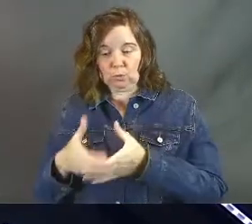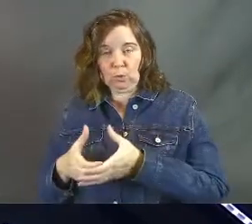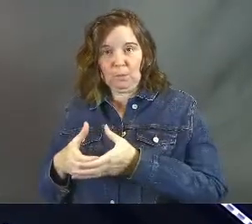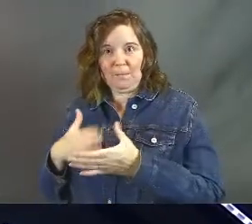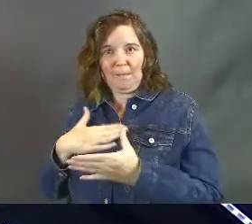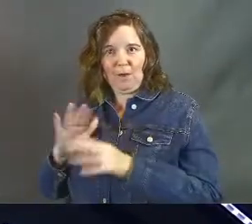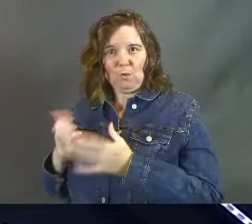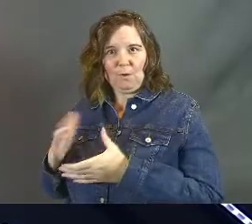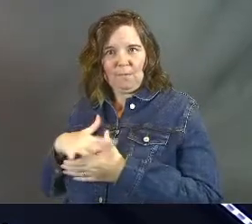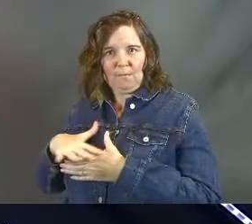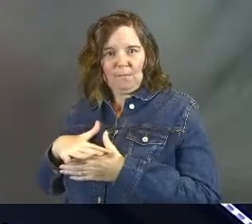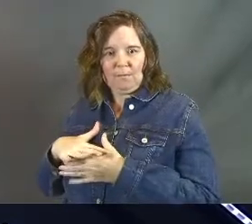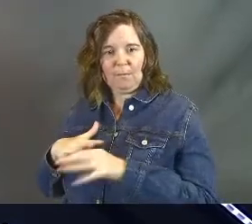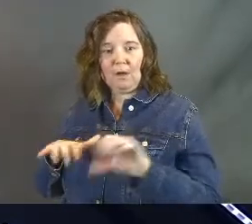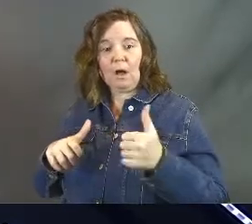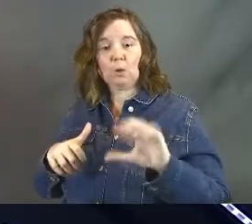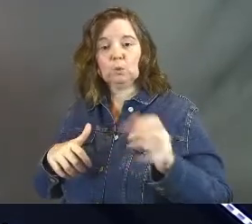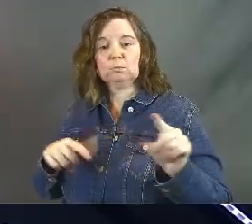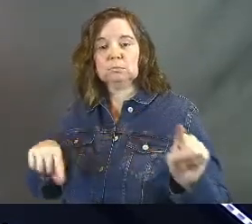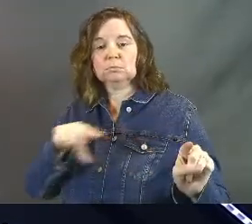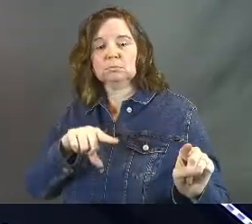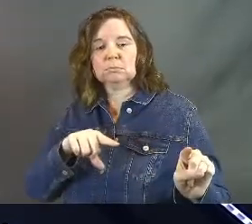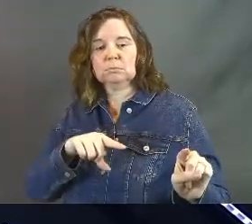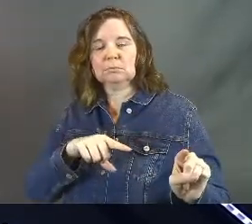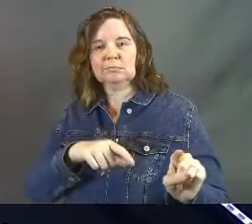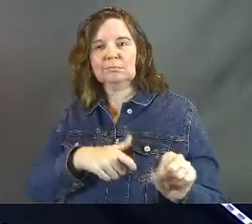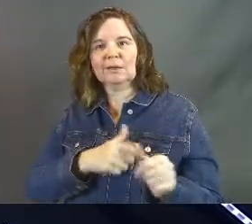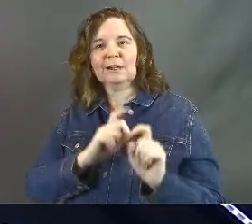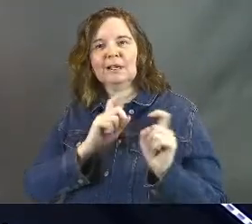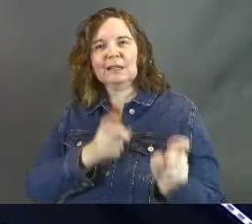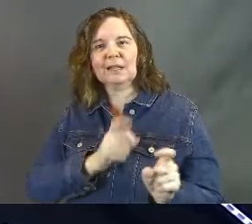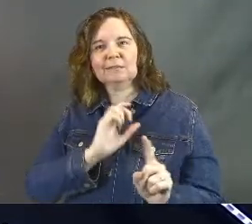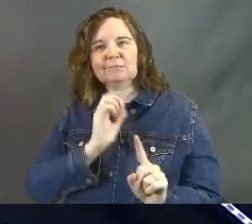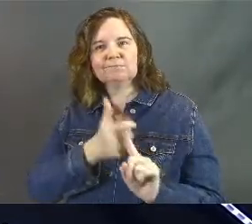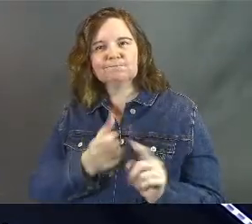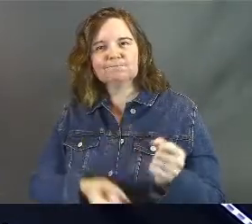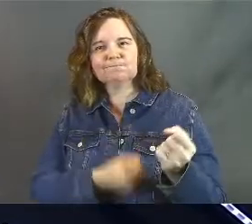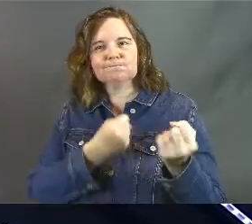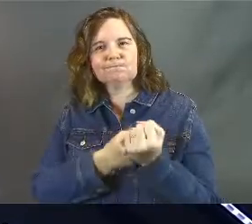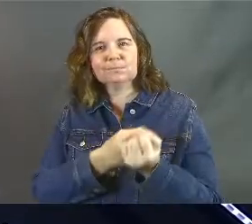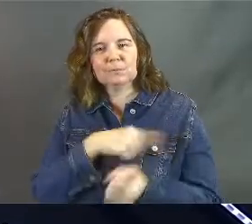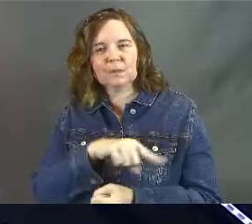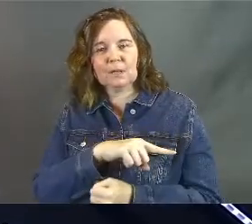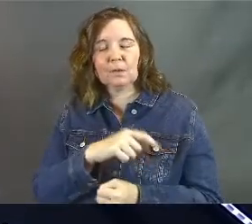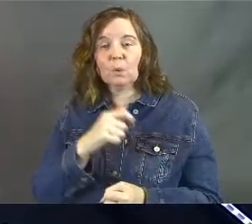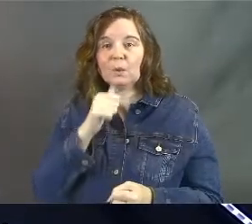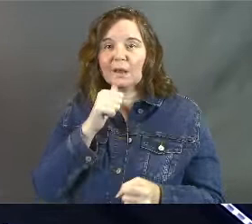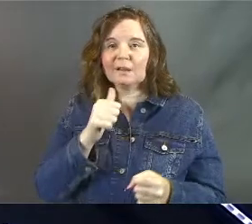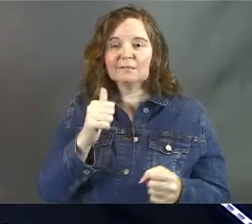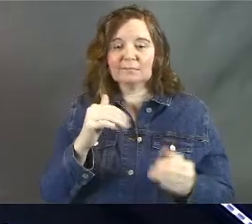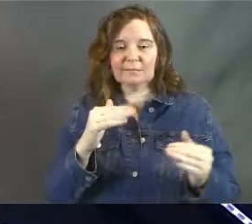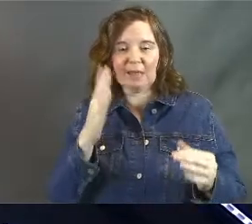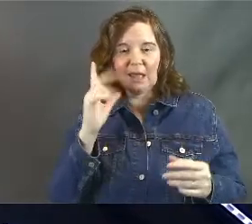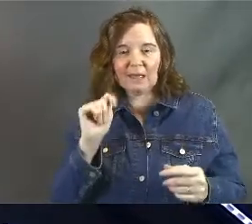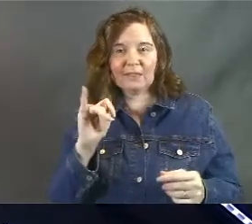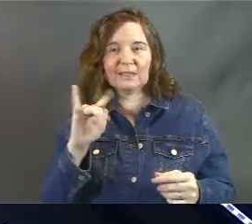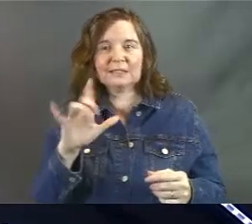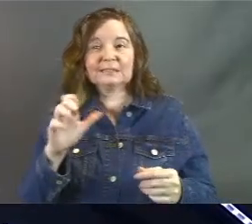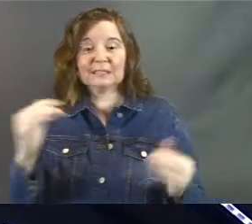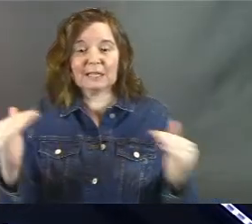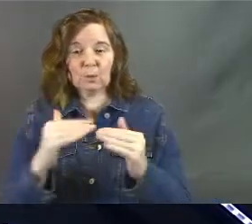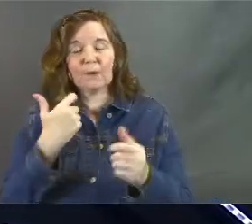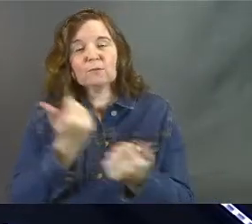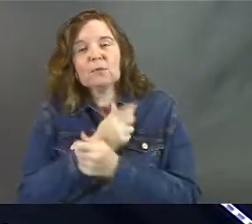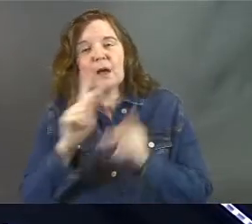talked about this last week, that we couldn't just agree with the truth that people were equal, ethnicities were equal. We have to actually